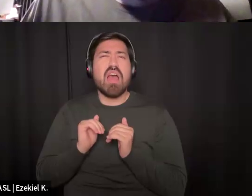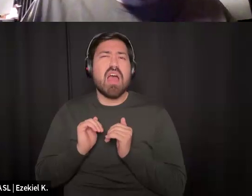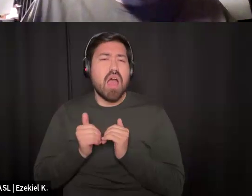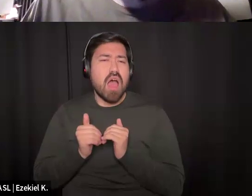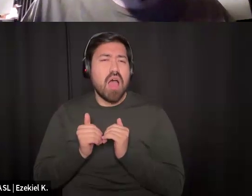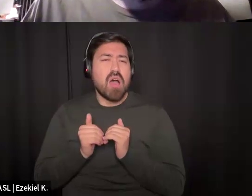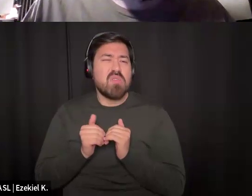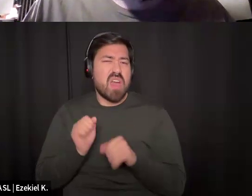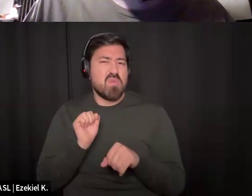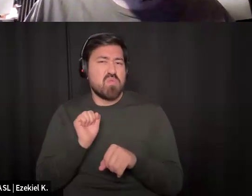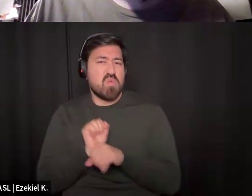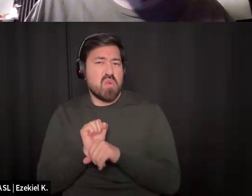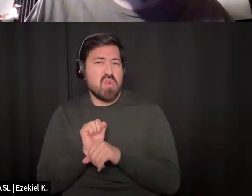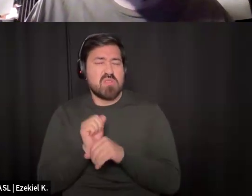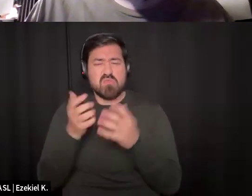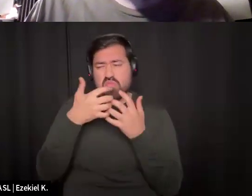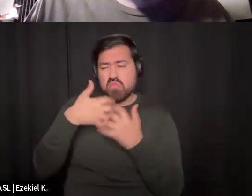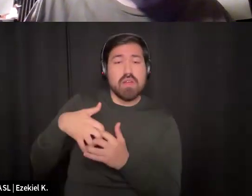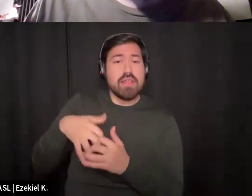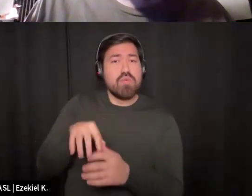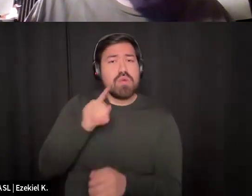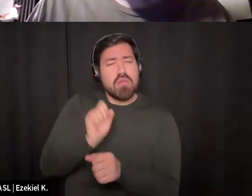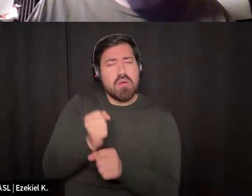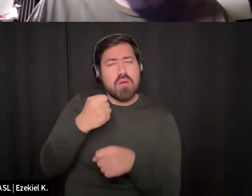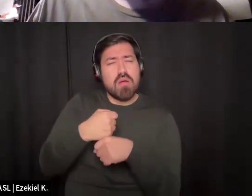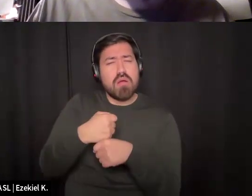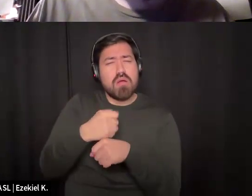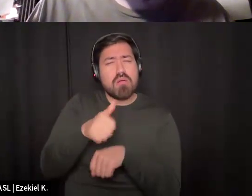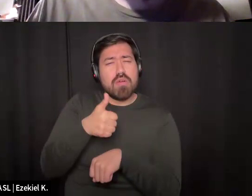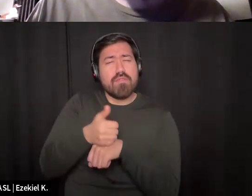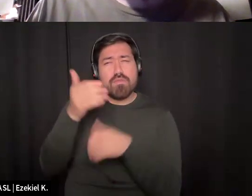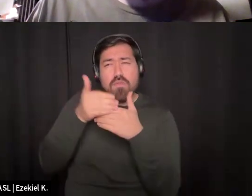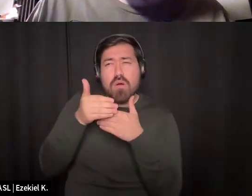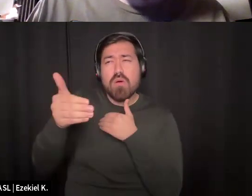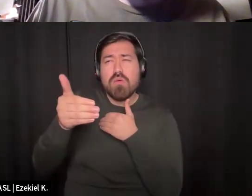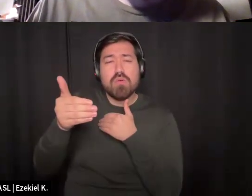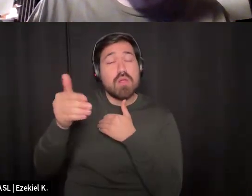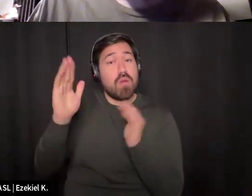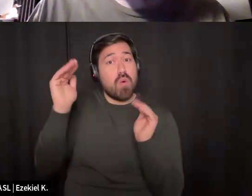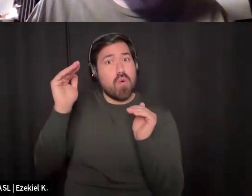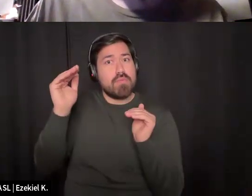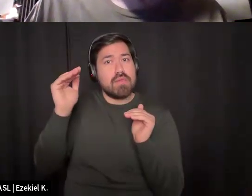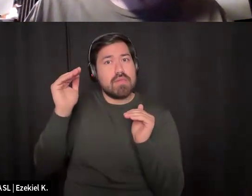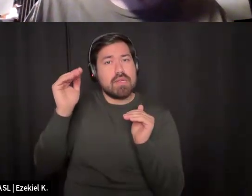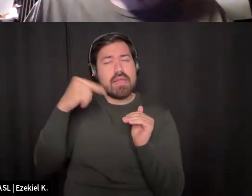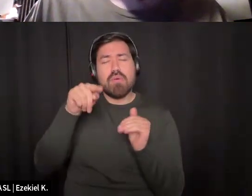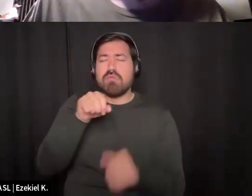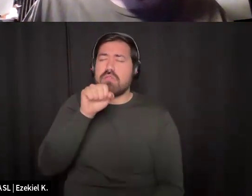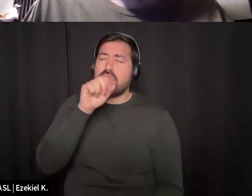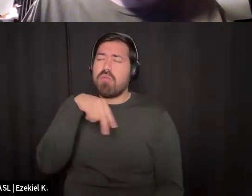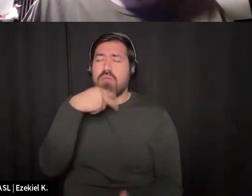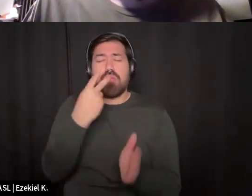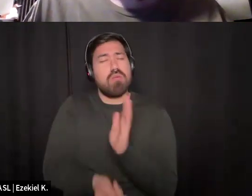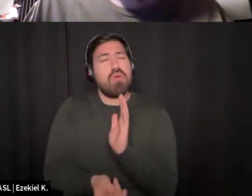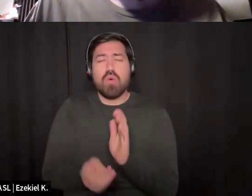that works to really create a way forward that hopefully makes us fall in love with